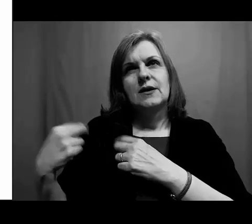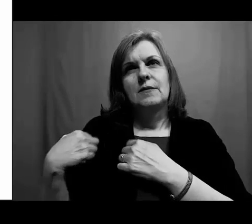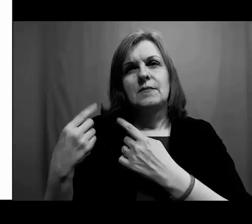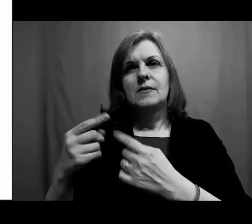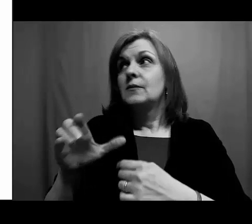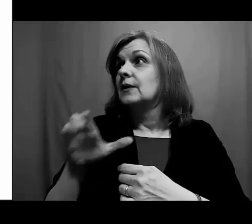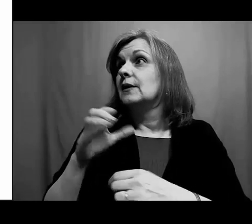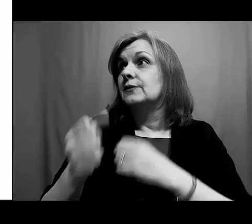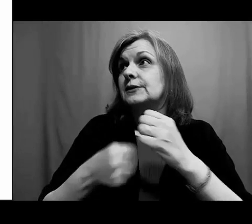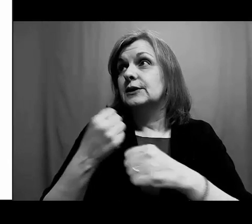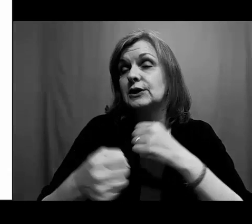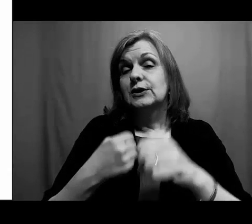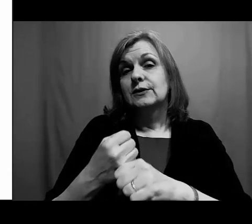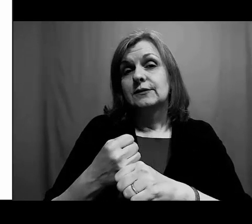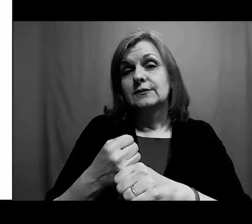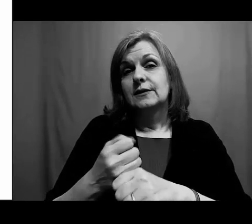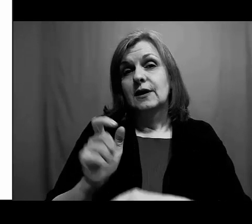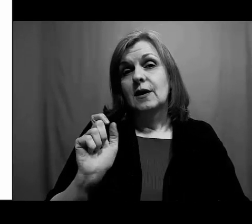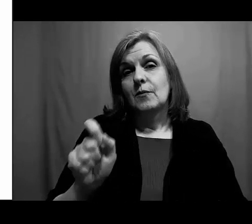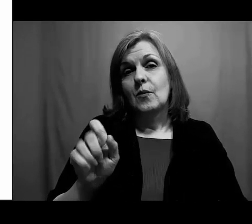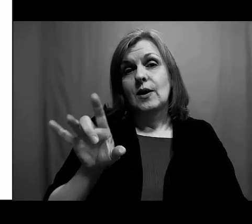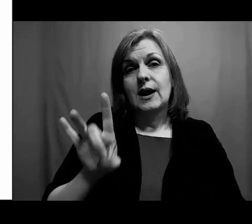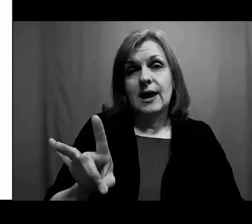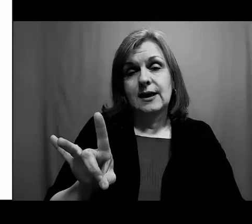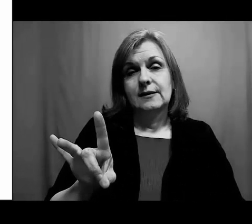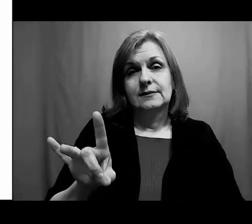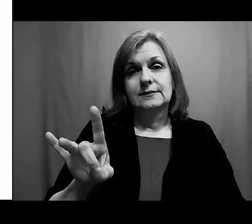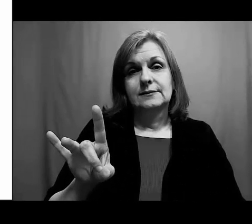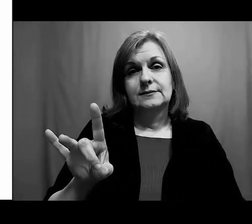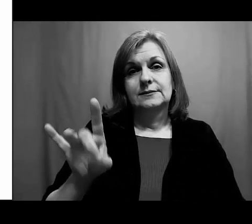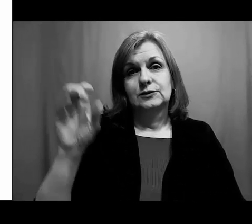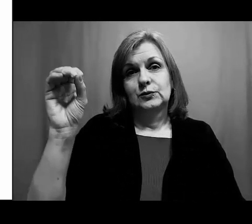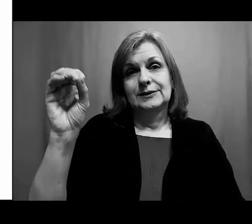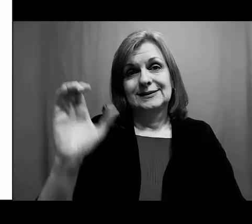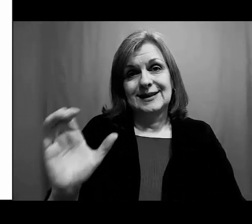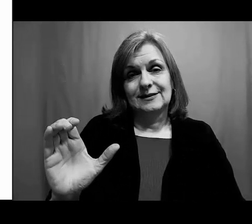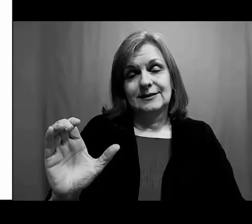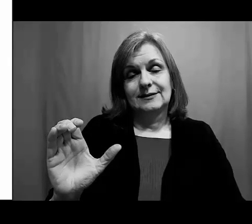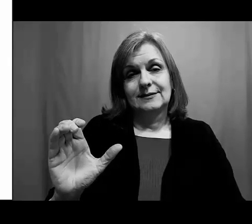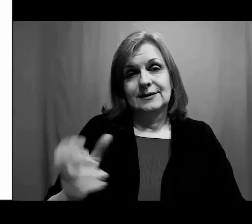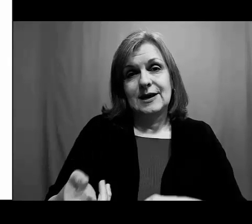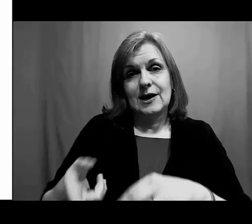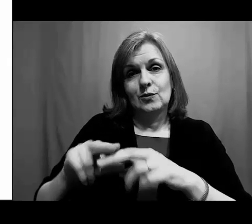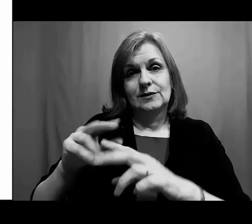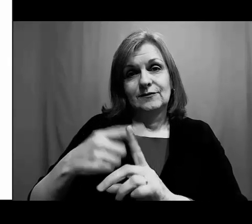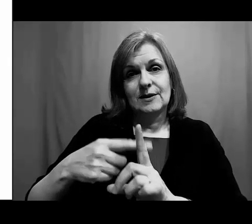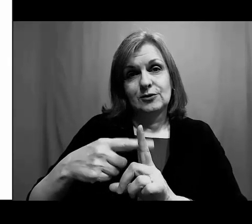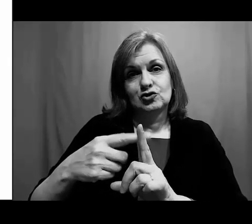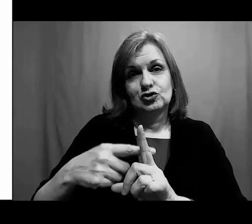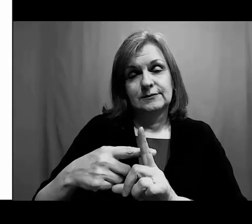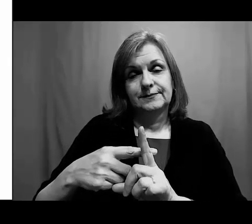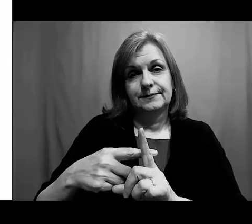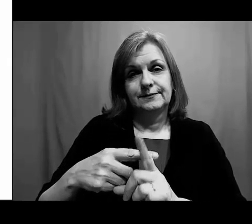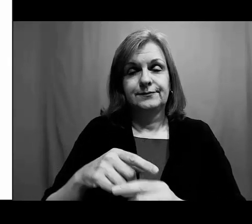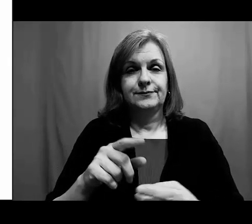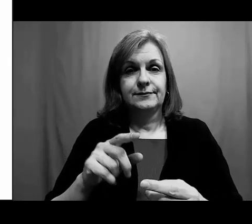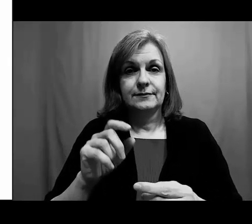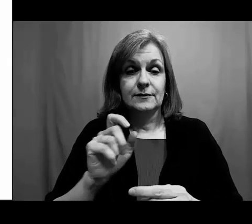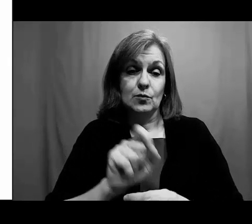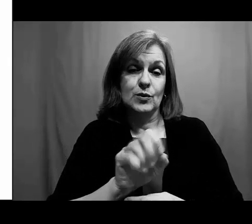past 100 years, a 0.8 Celsius increase in